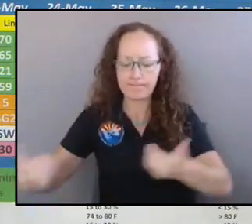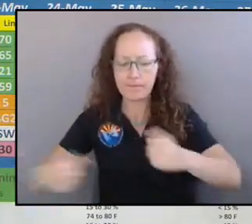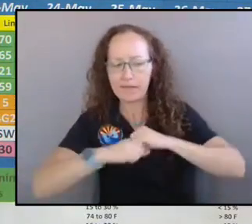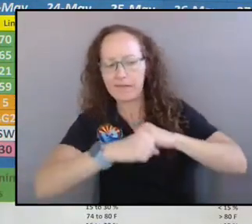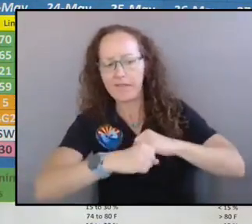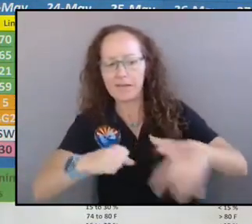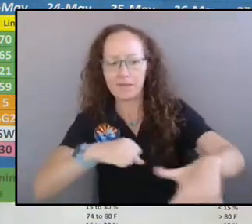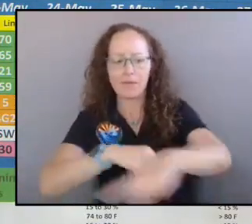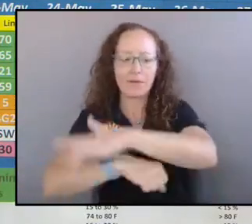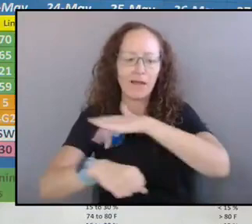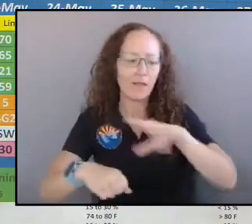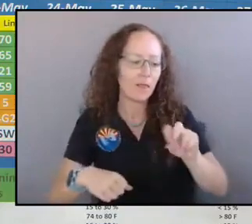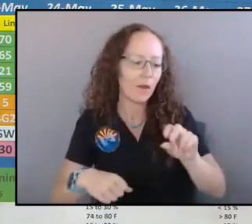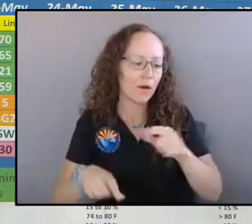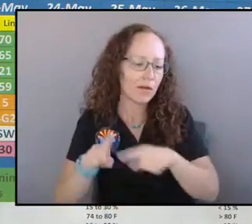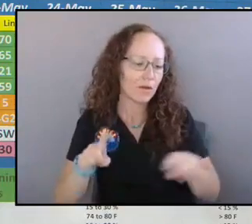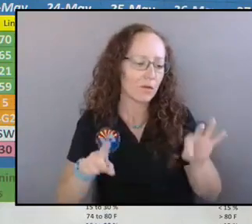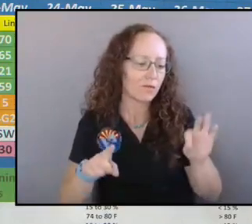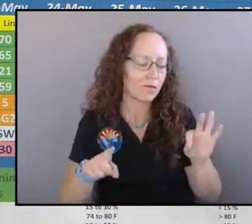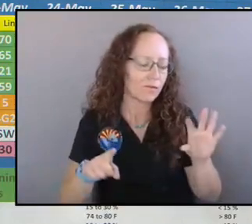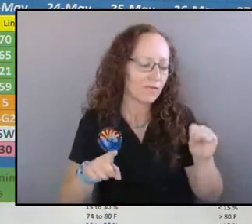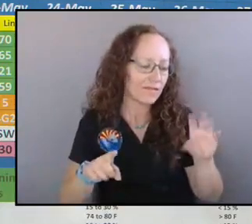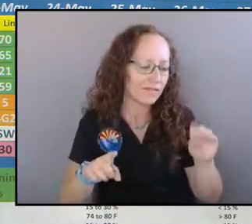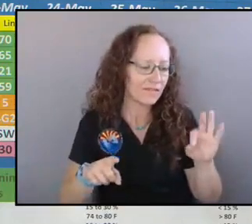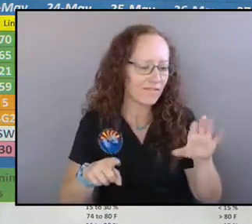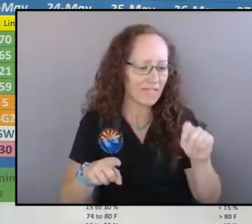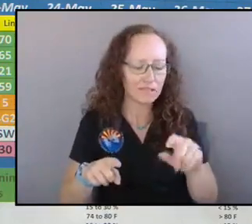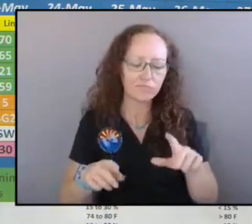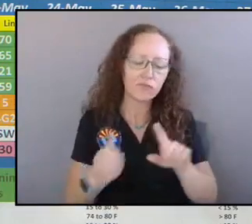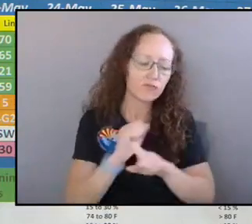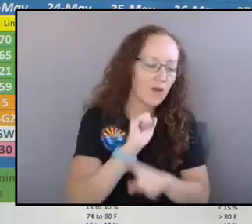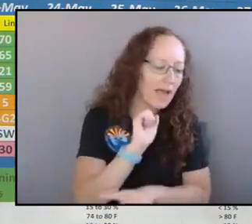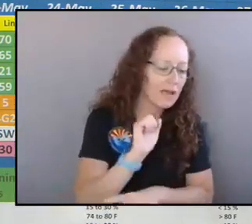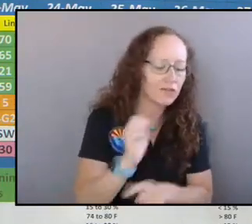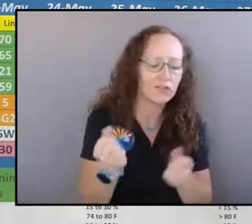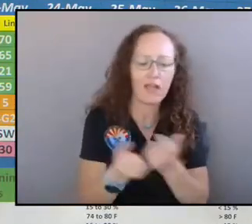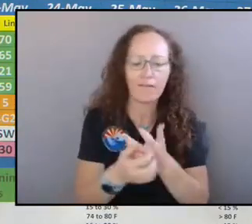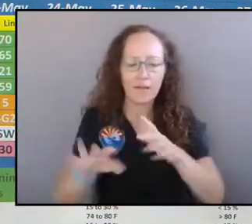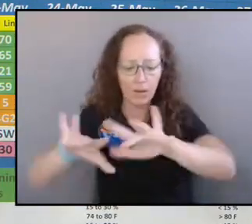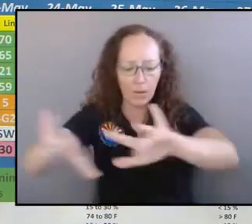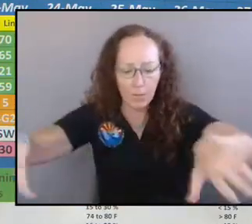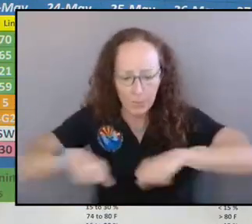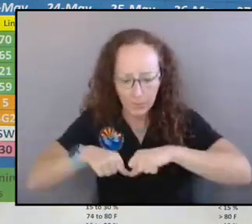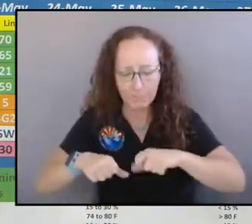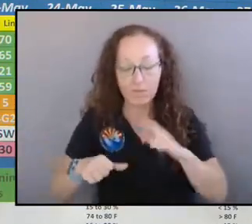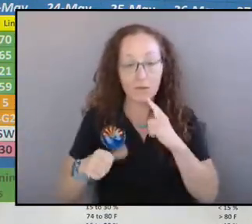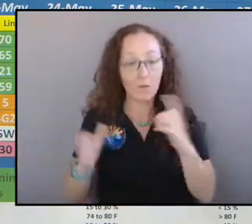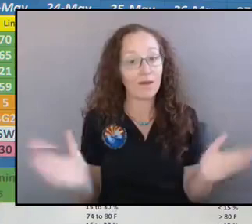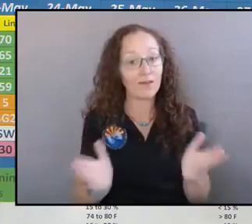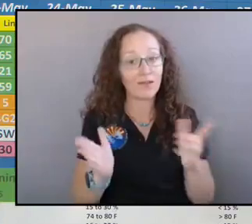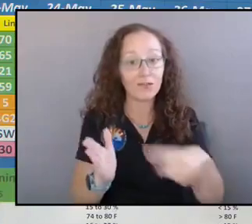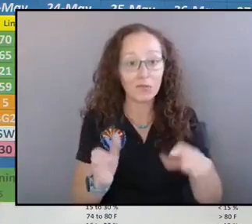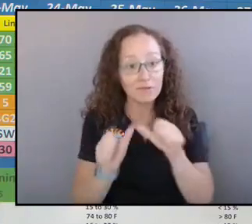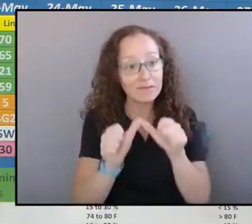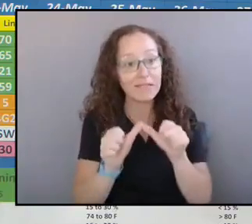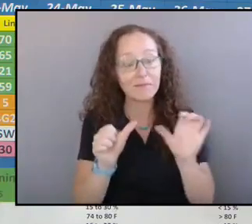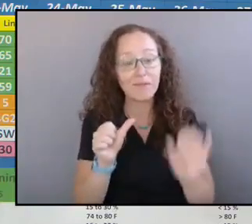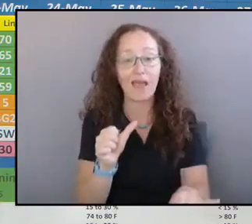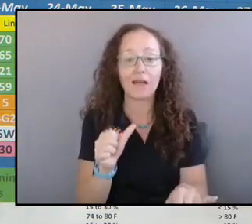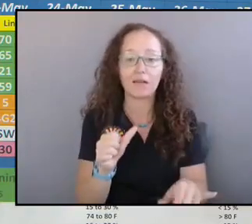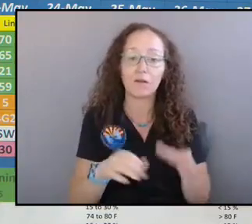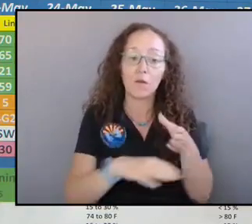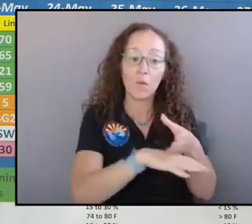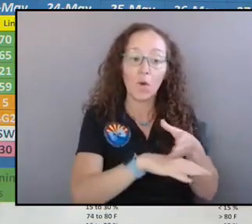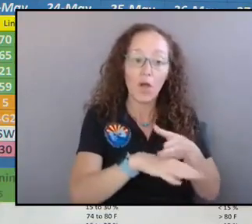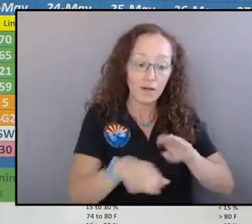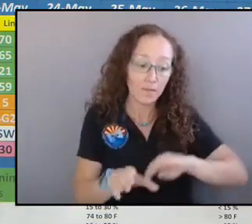And I encourage everyone to continue to do so. remove wood, remove your wood